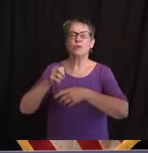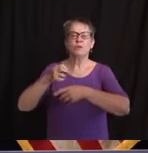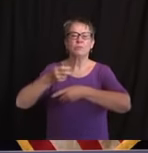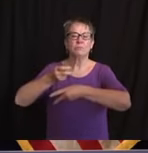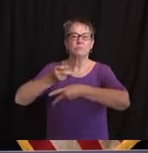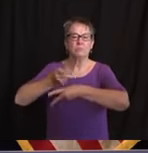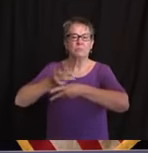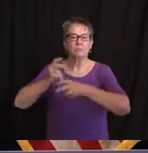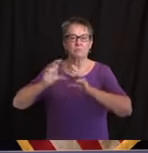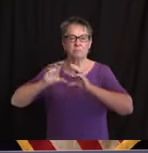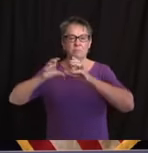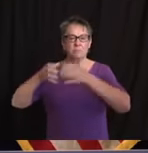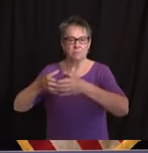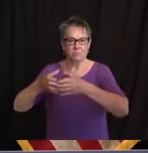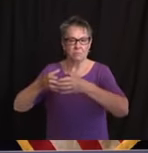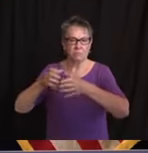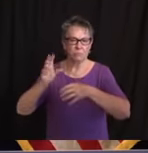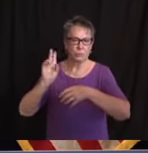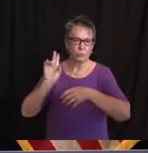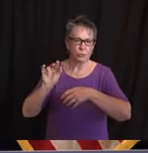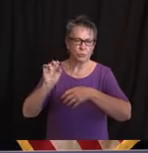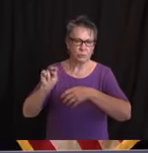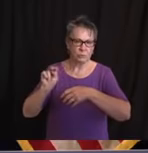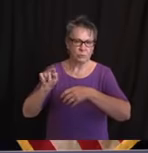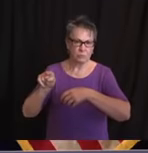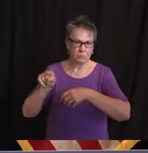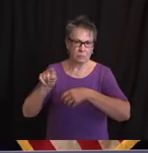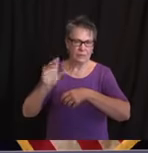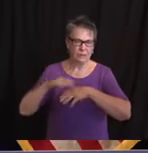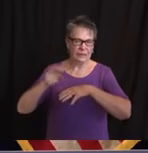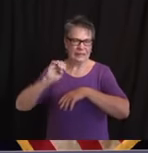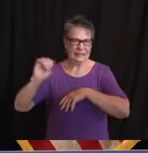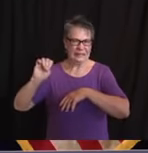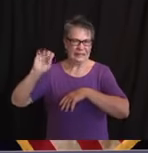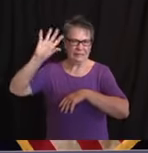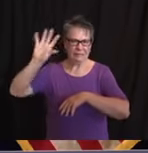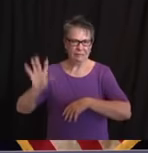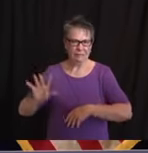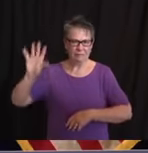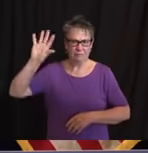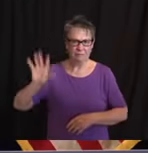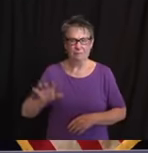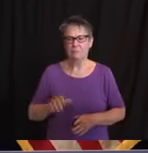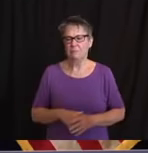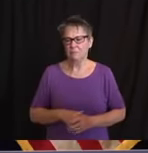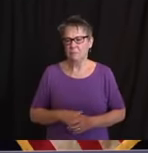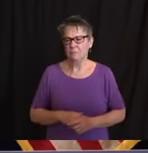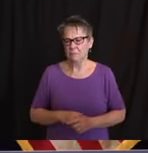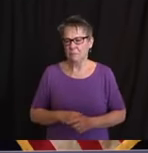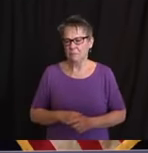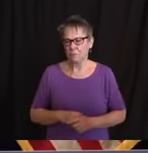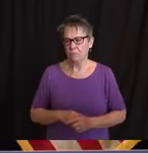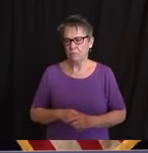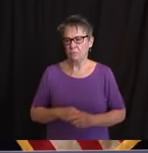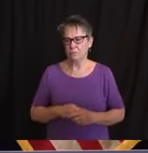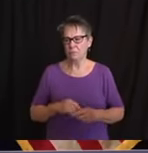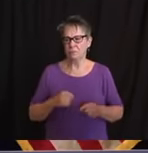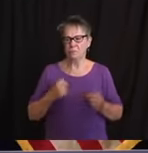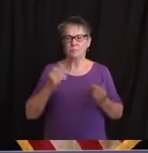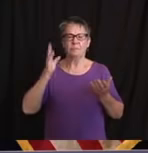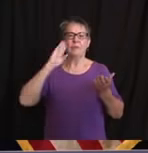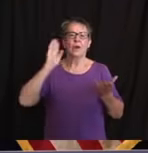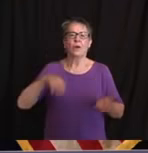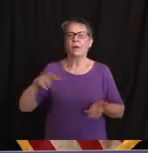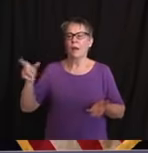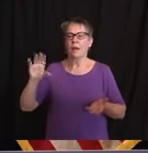minutes, but I just want to reiterate my personal pride in the extraordinary behavior up and down our state